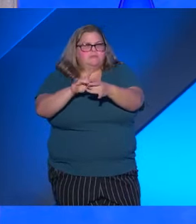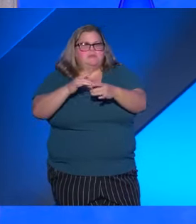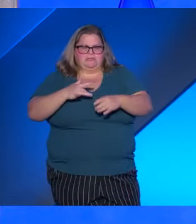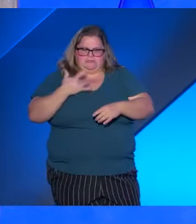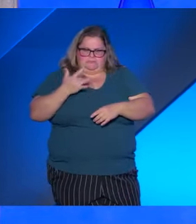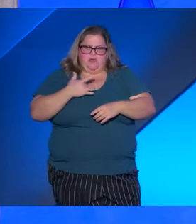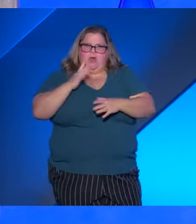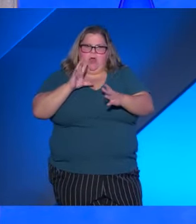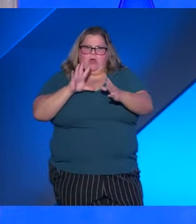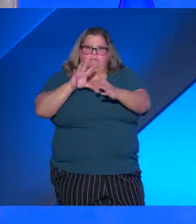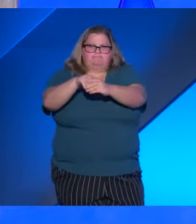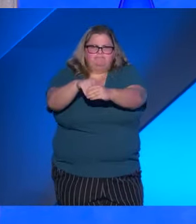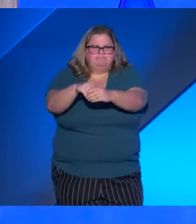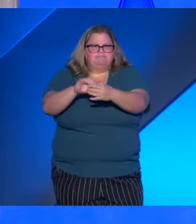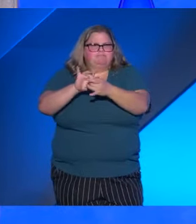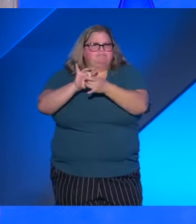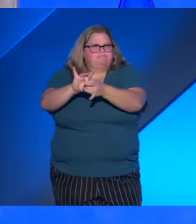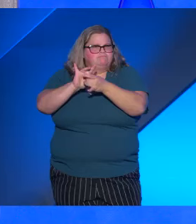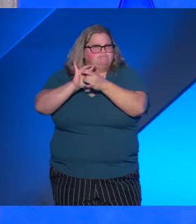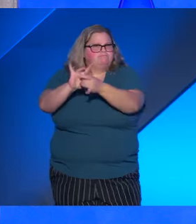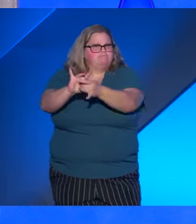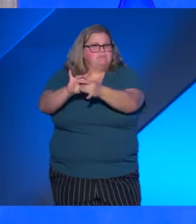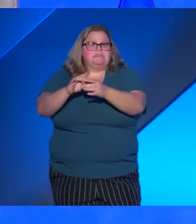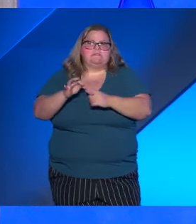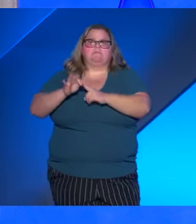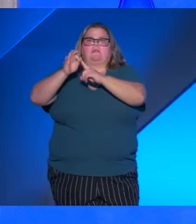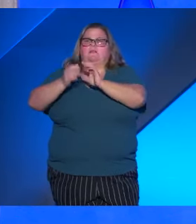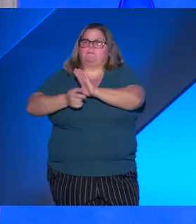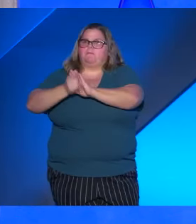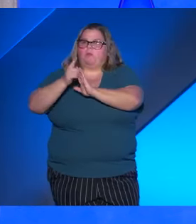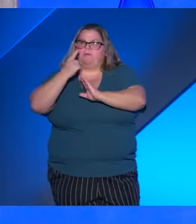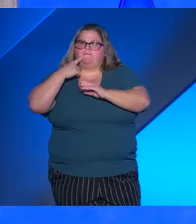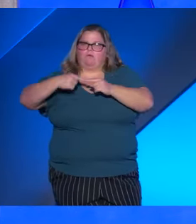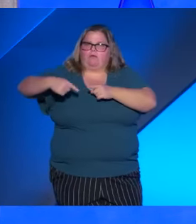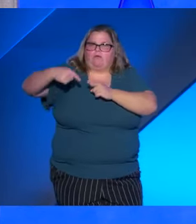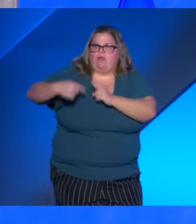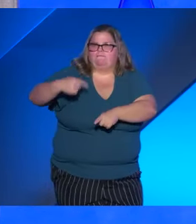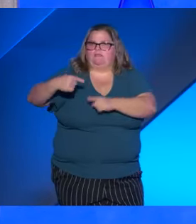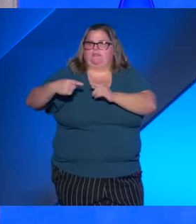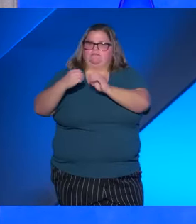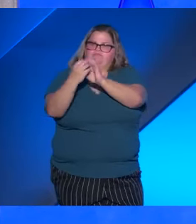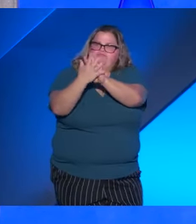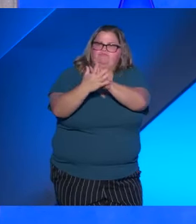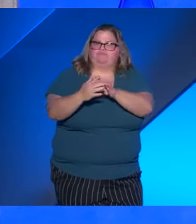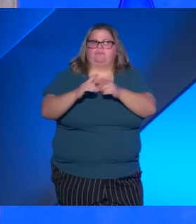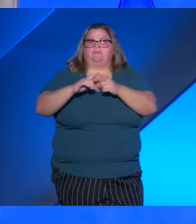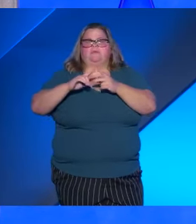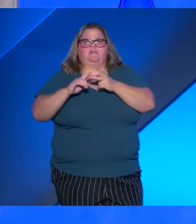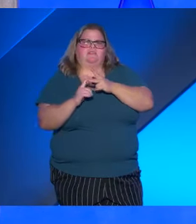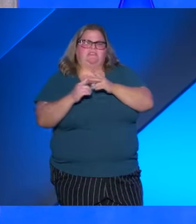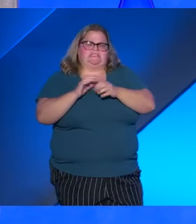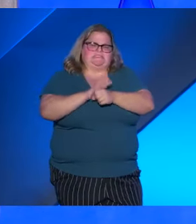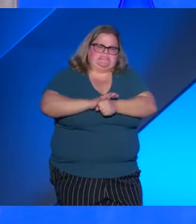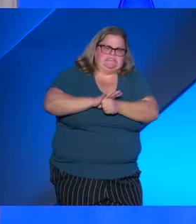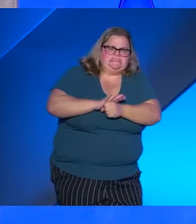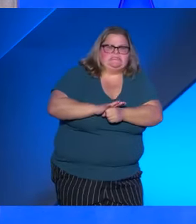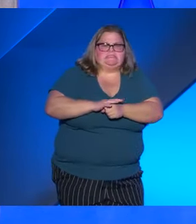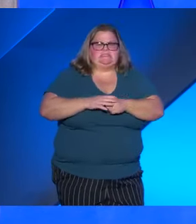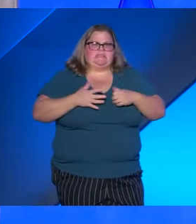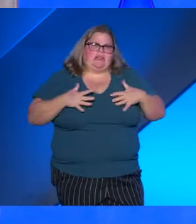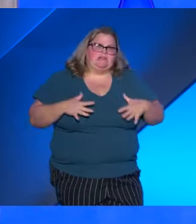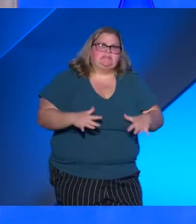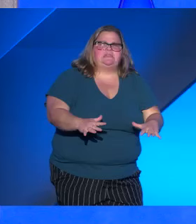building a bridge, especially in moments of conflict, especially in moments of tension or